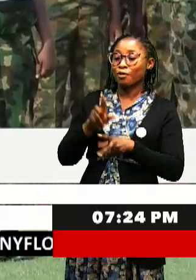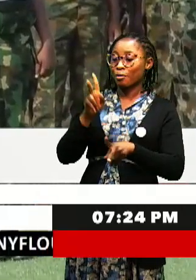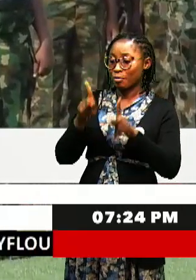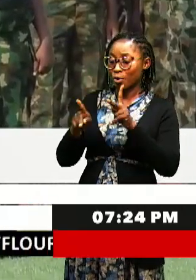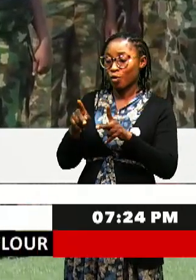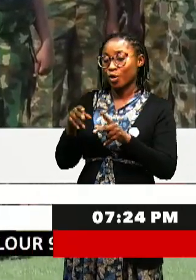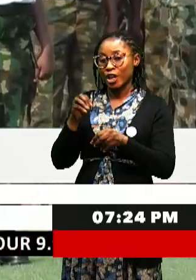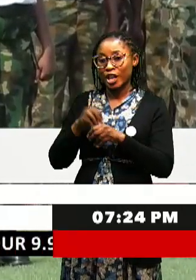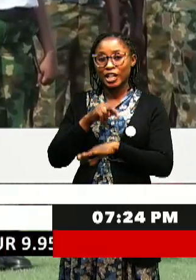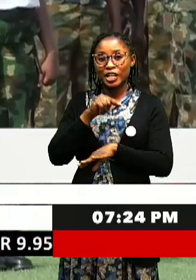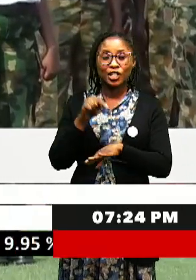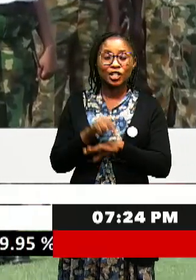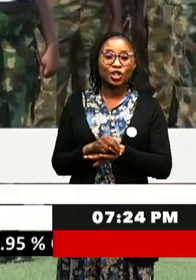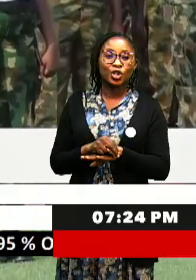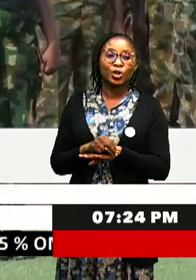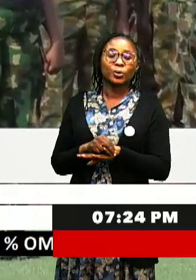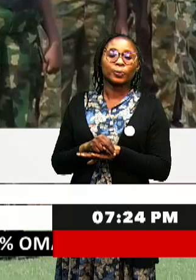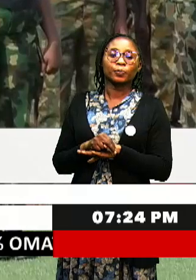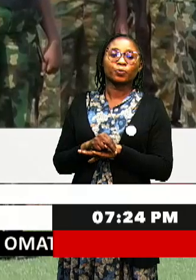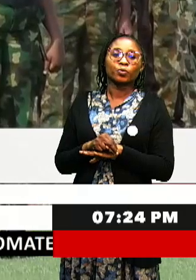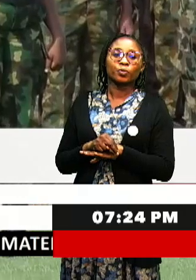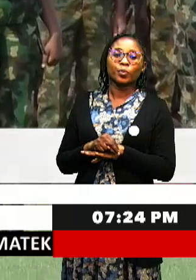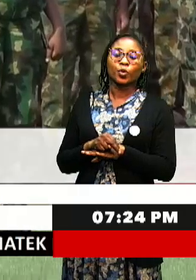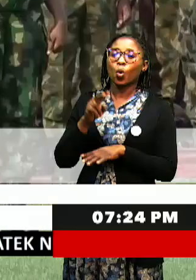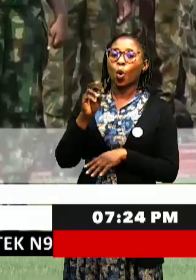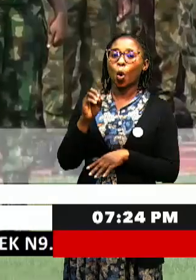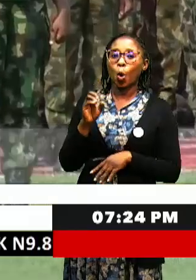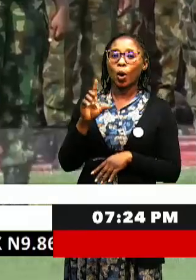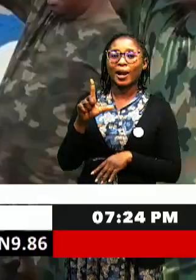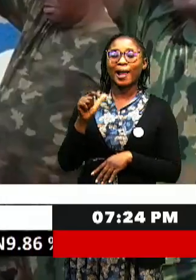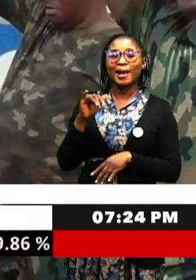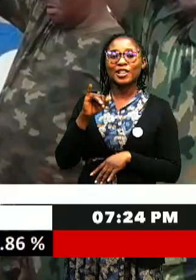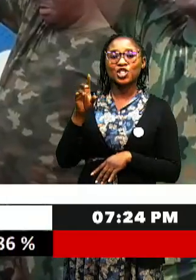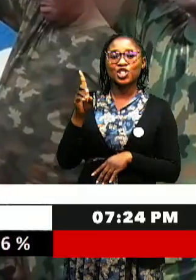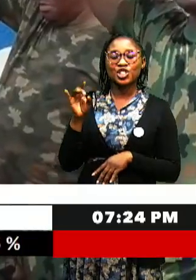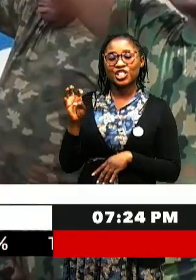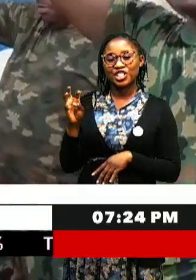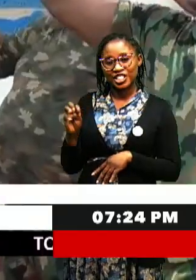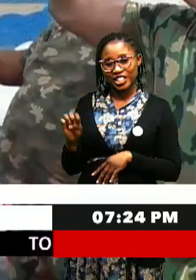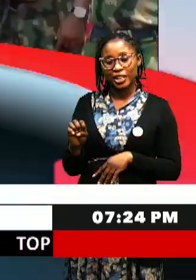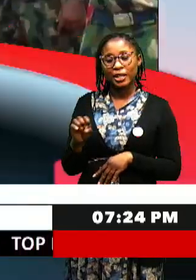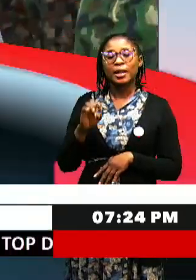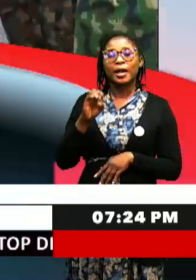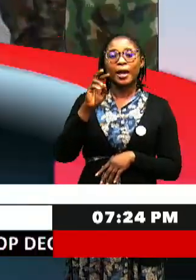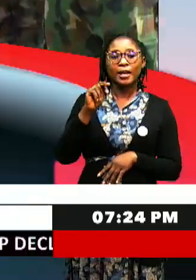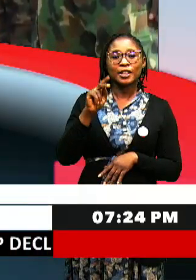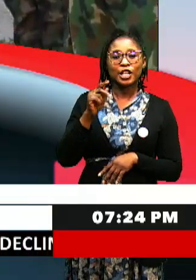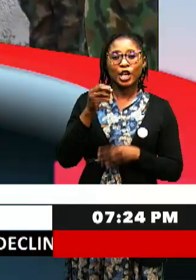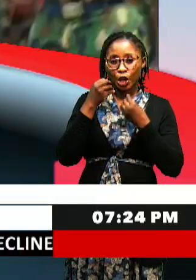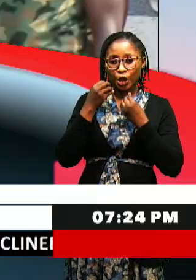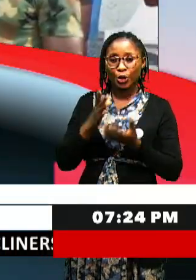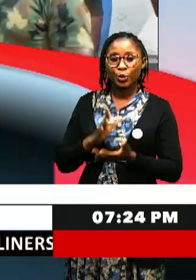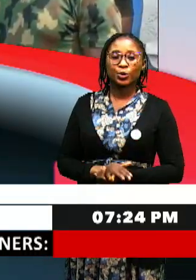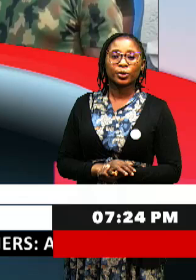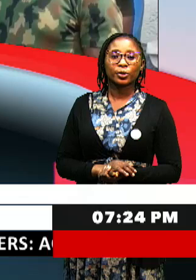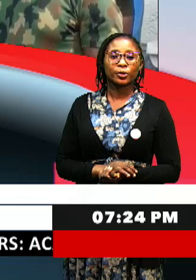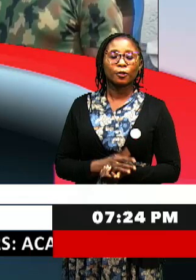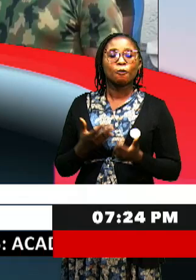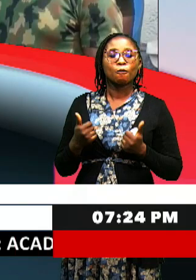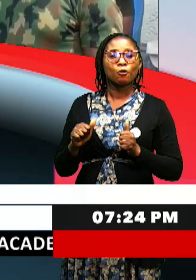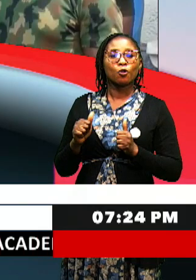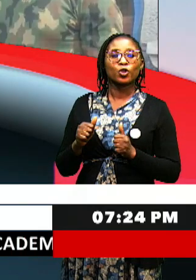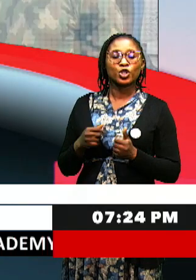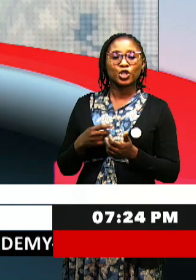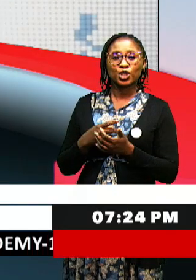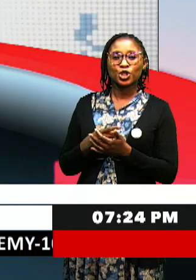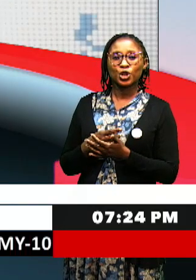the nation beneath them. Olajide Bello, NTA News. Following a